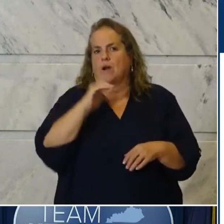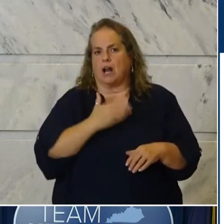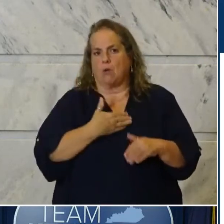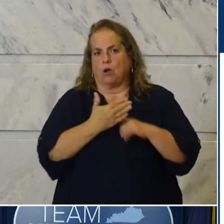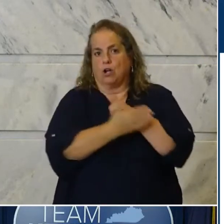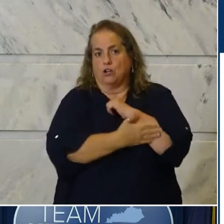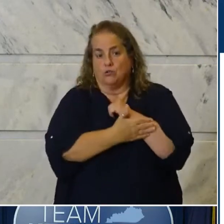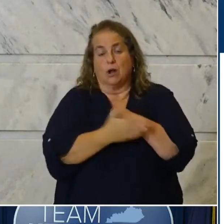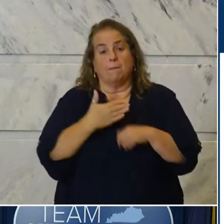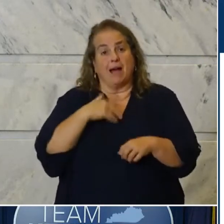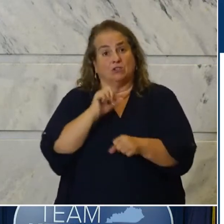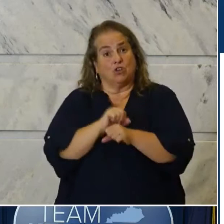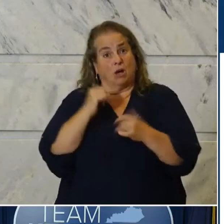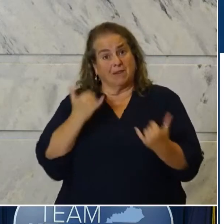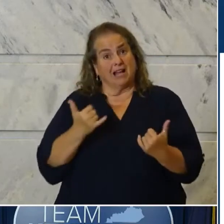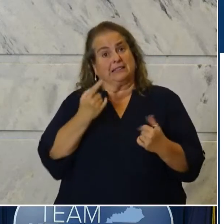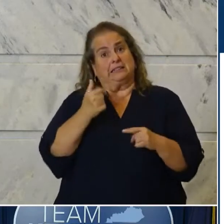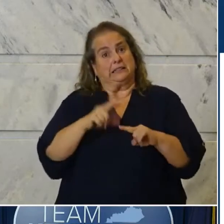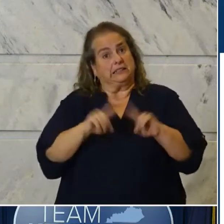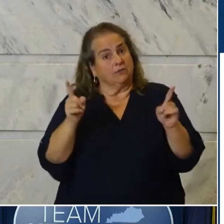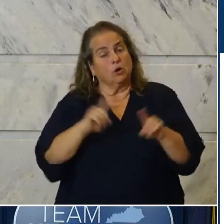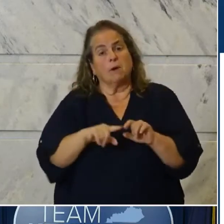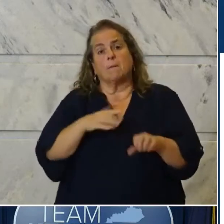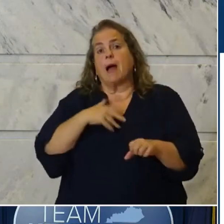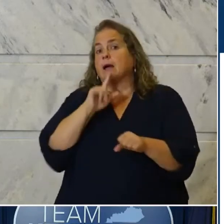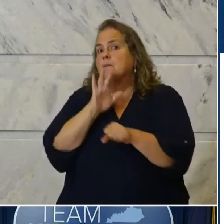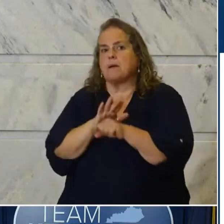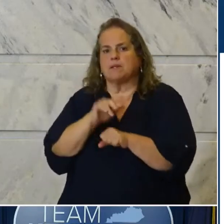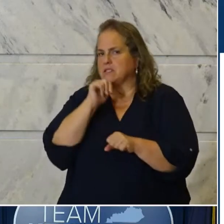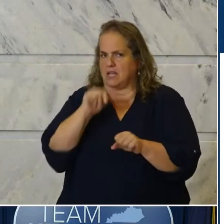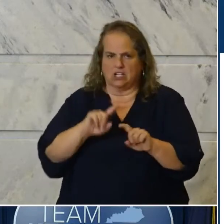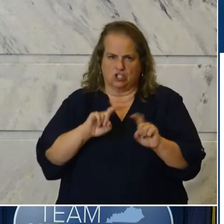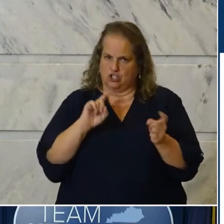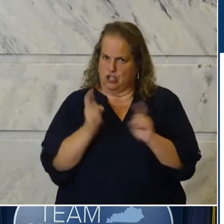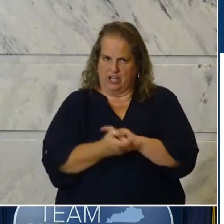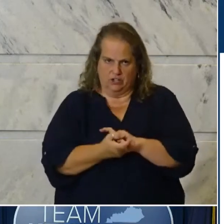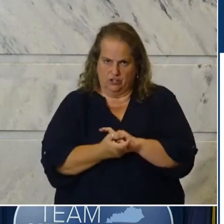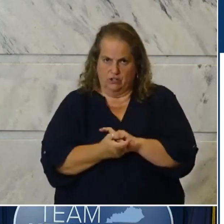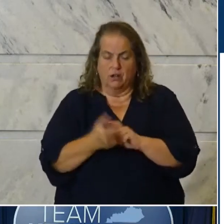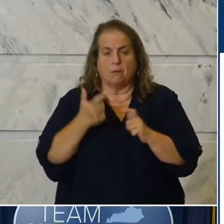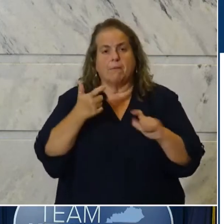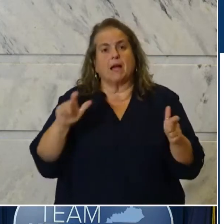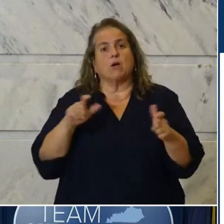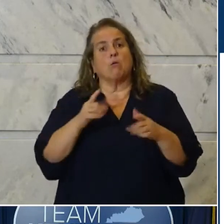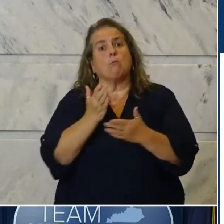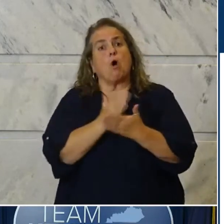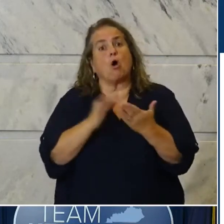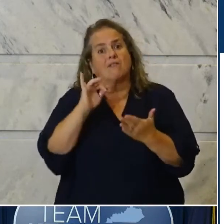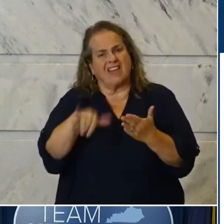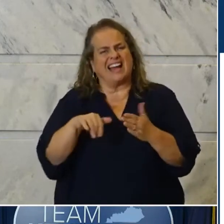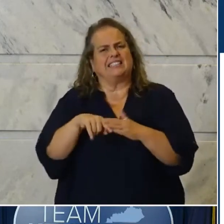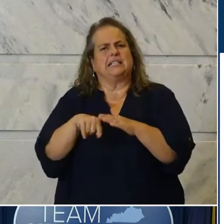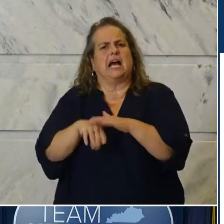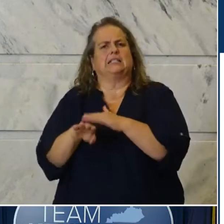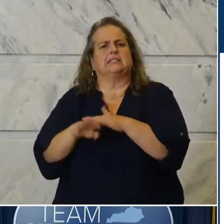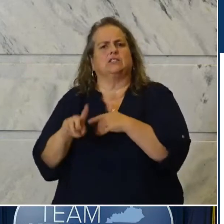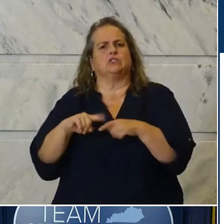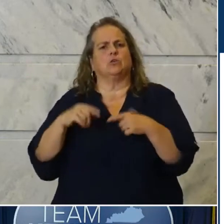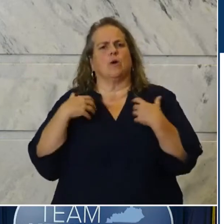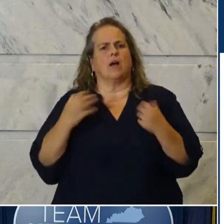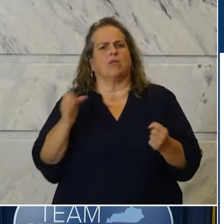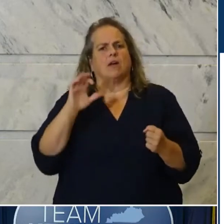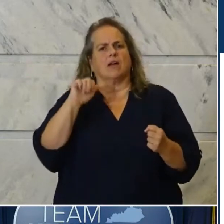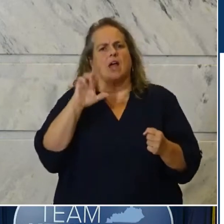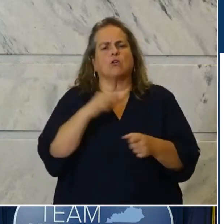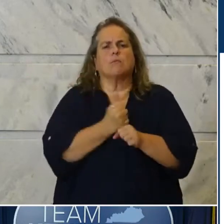not changed. A big part of that is access to health care, ensuring that no one ever thinks that they can't go